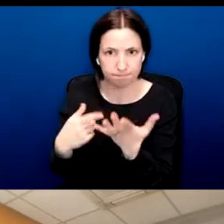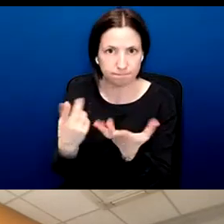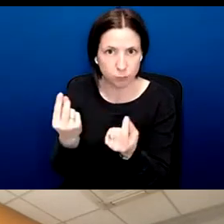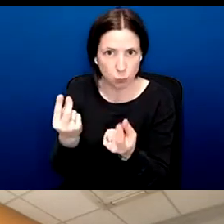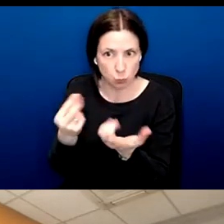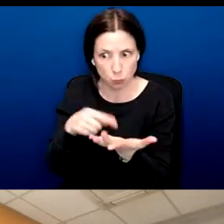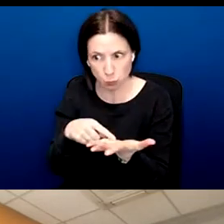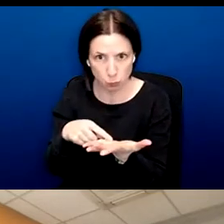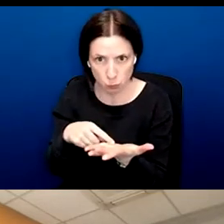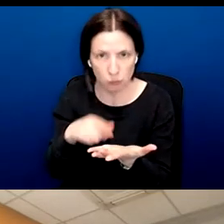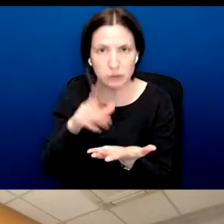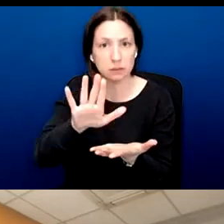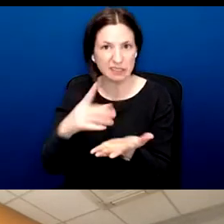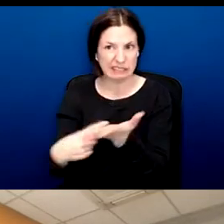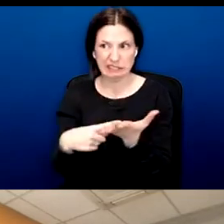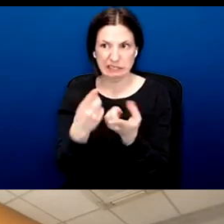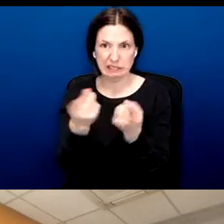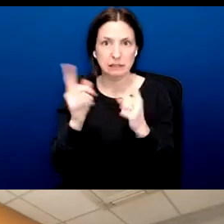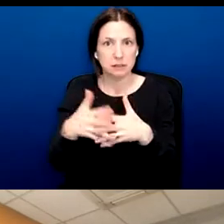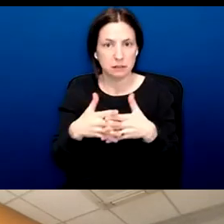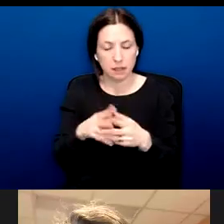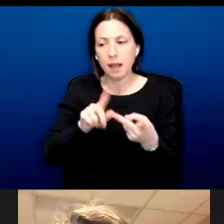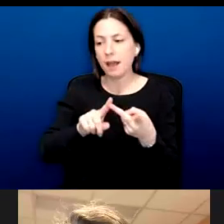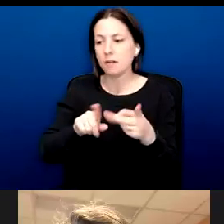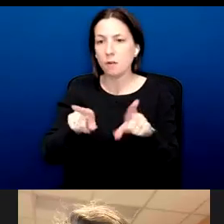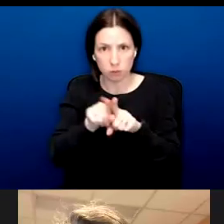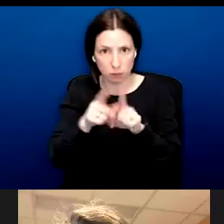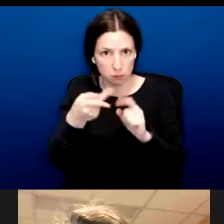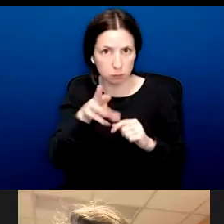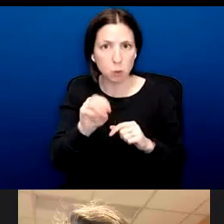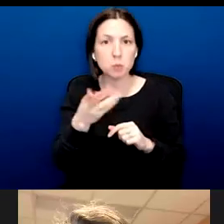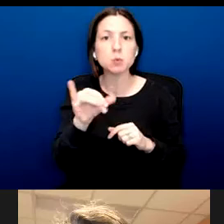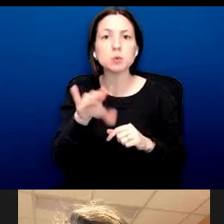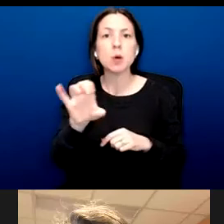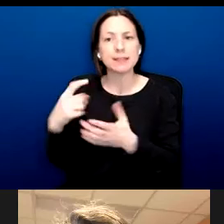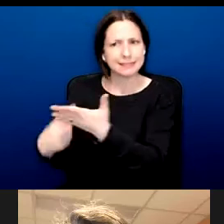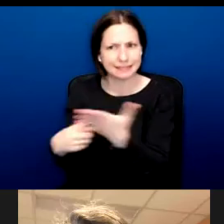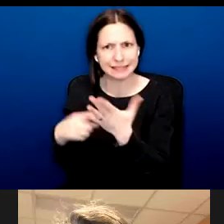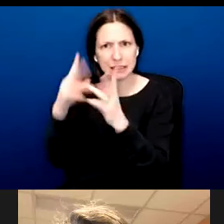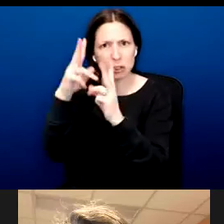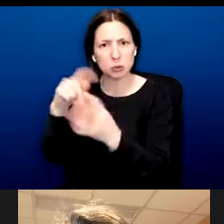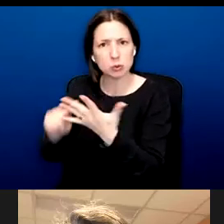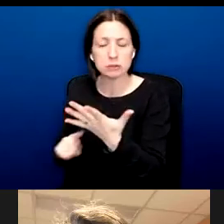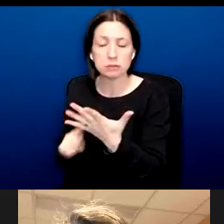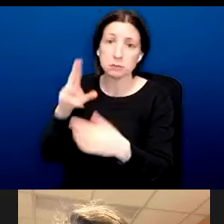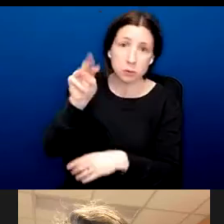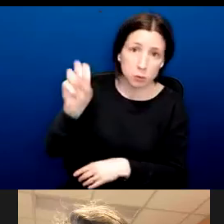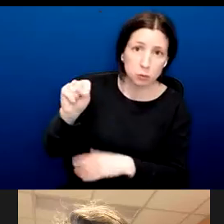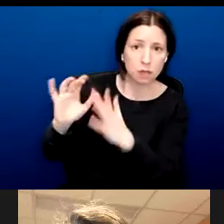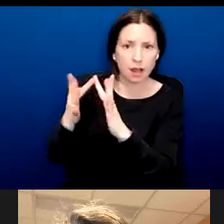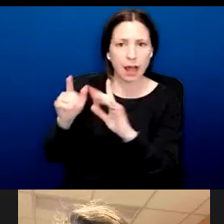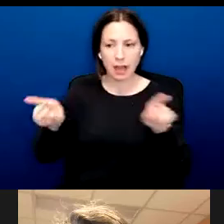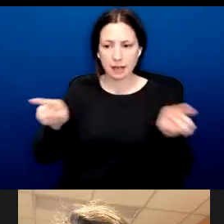And pro-choice issues continue to be debated in news and online. How are you seeing these two different approaches playing